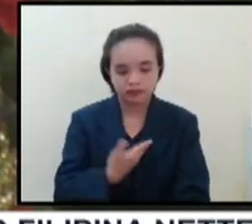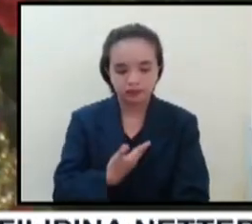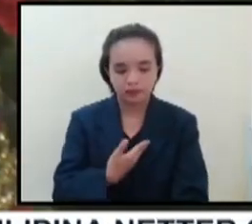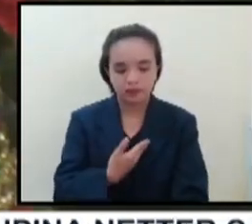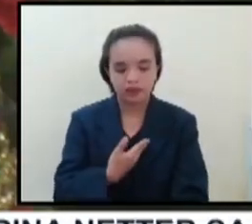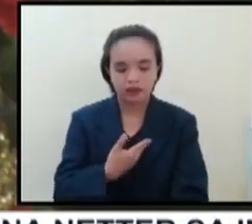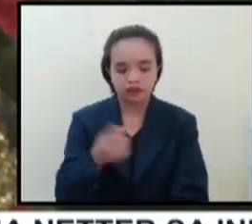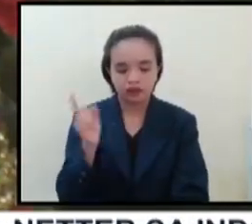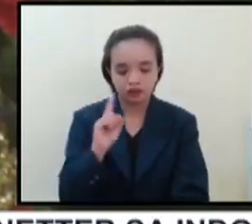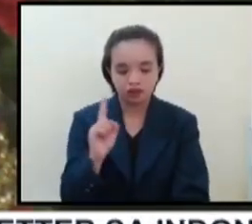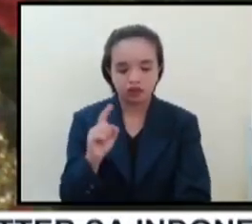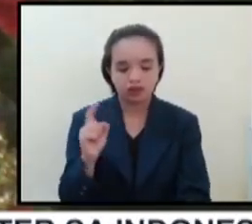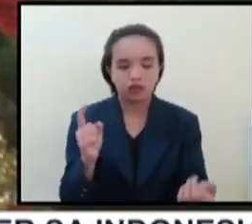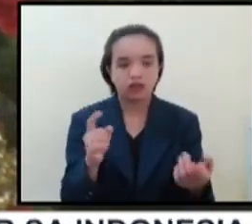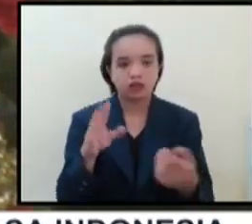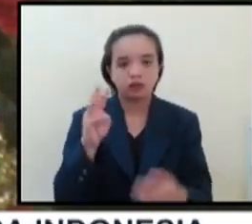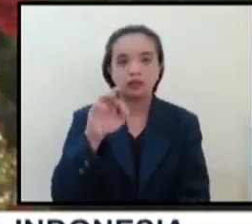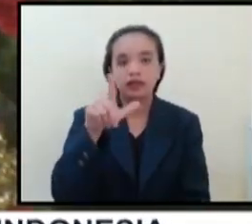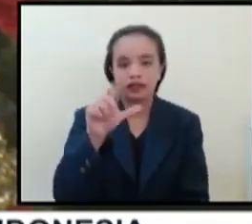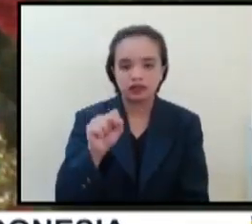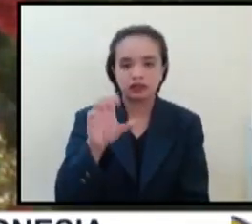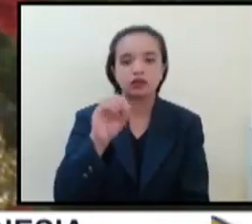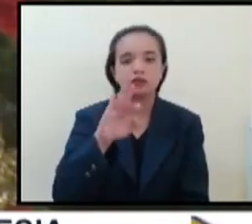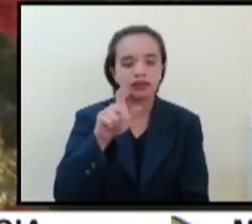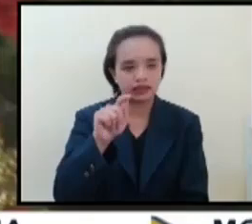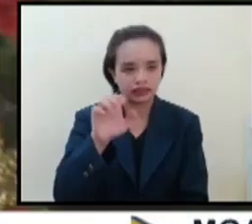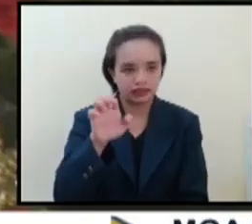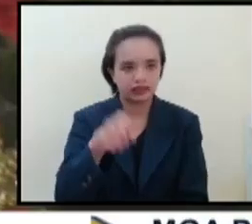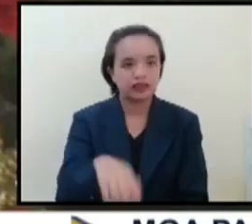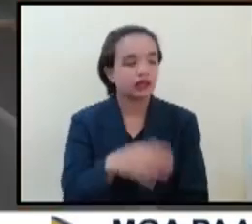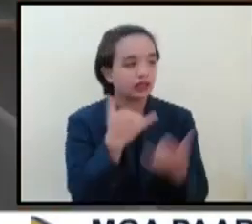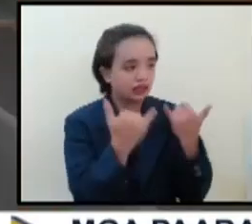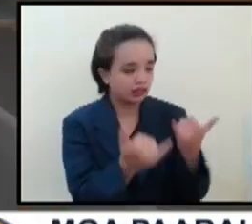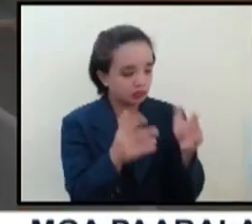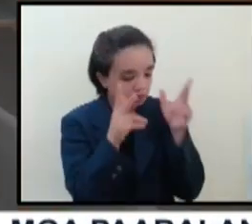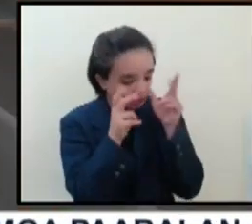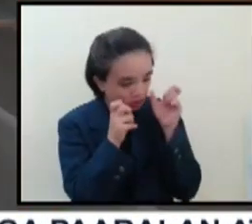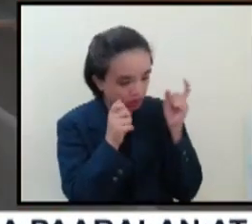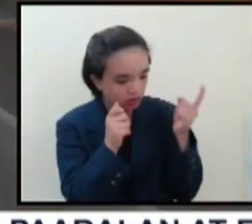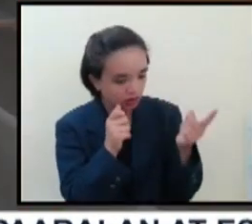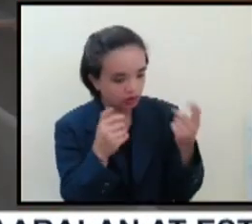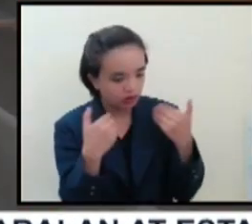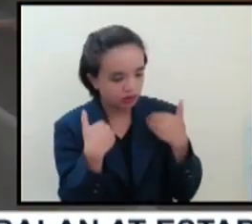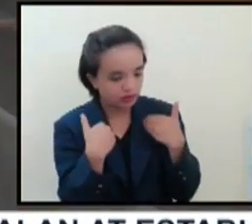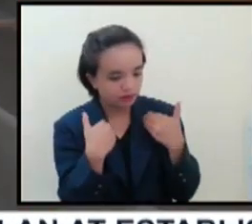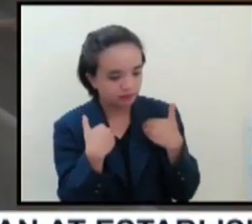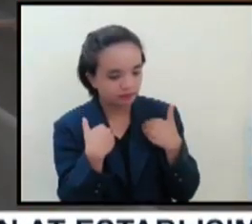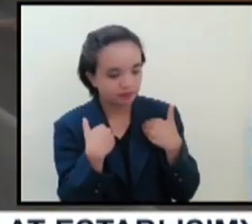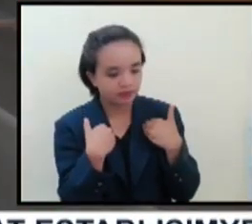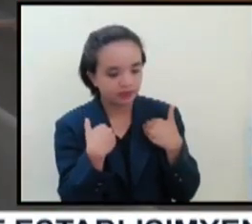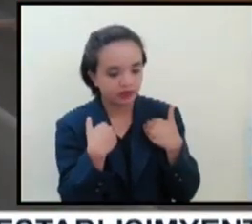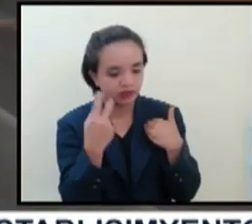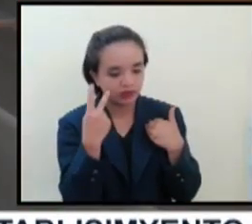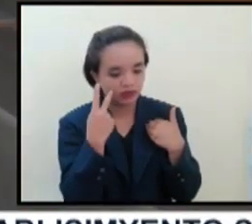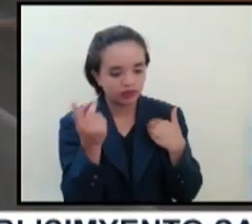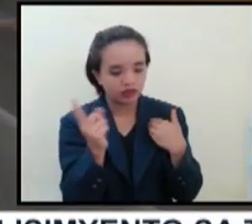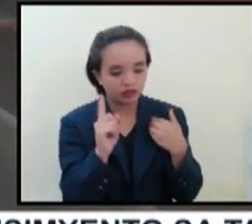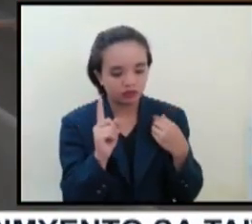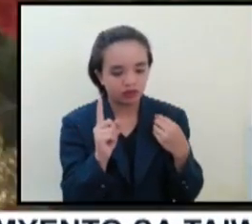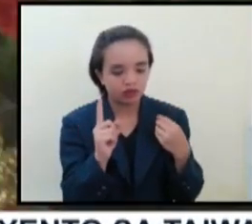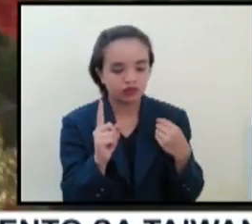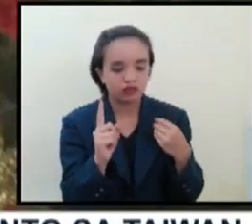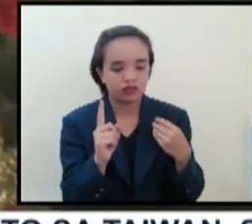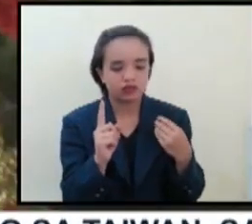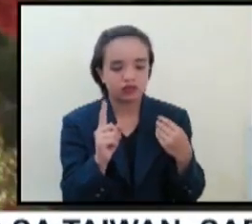Pangalan? Miles Poblete. Miles Poblete. Yes, Miles Poblete. We also heard that you have your single. Yes. Okay, what is that single it's about? It's already out, Should